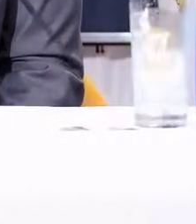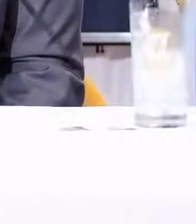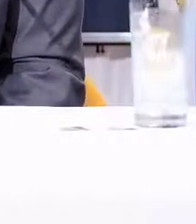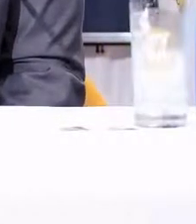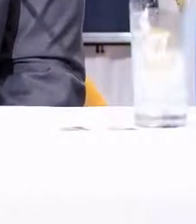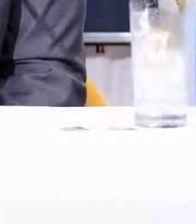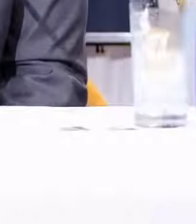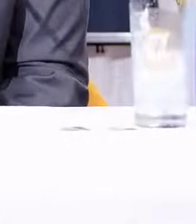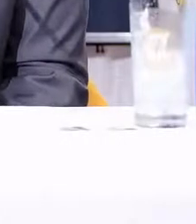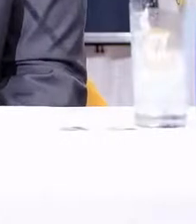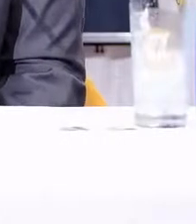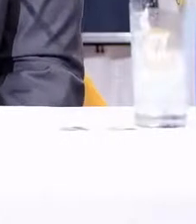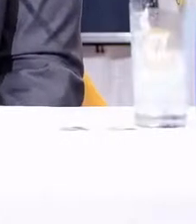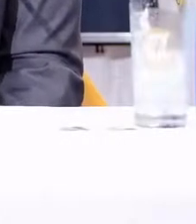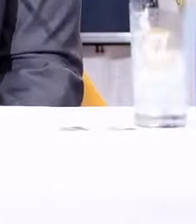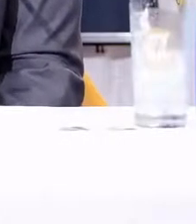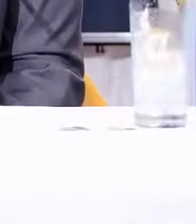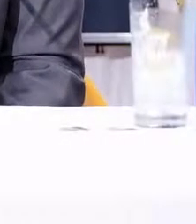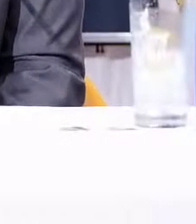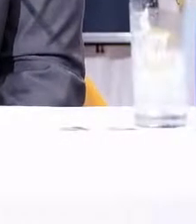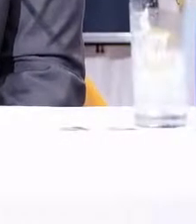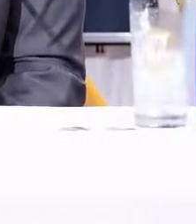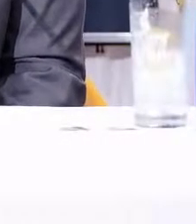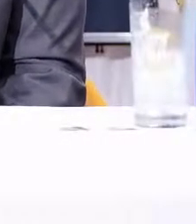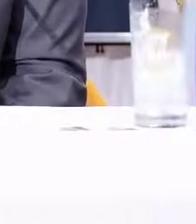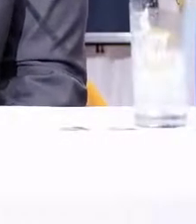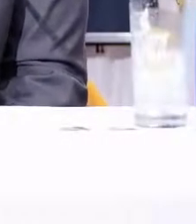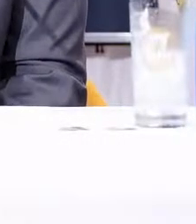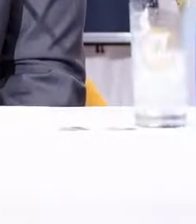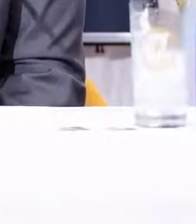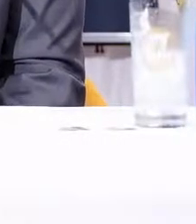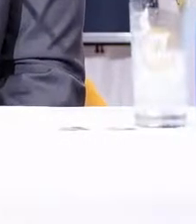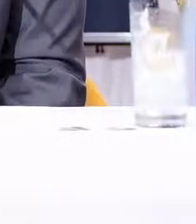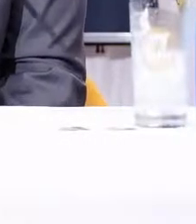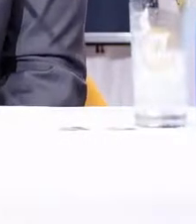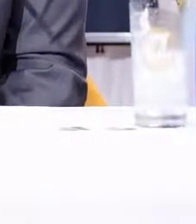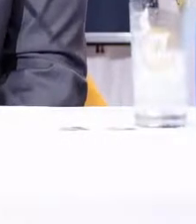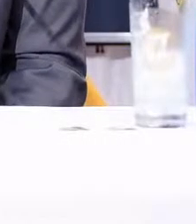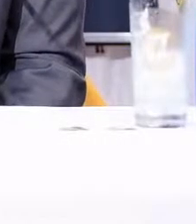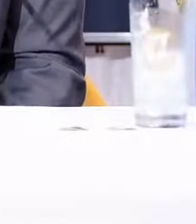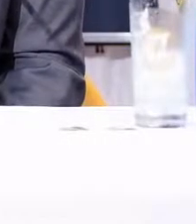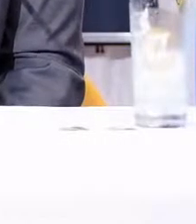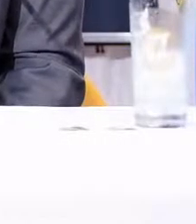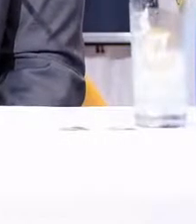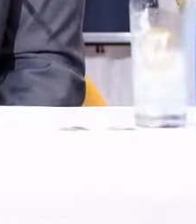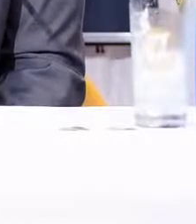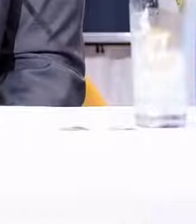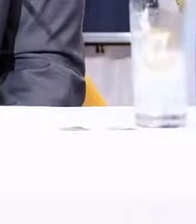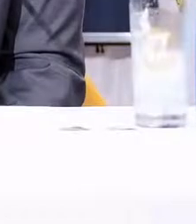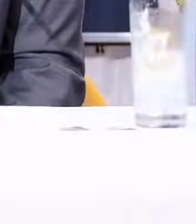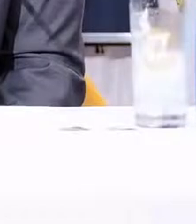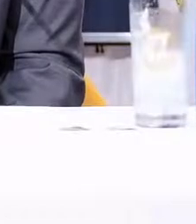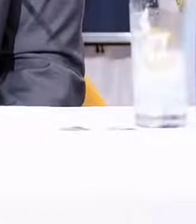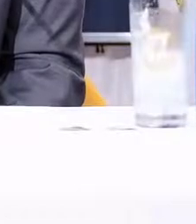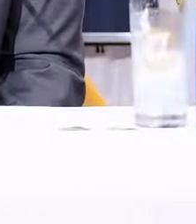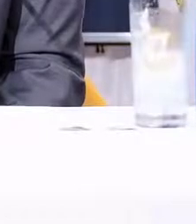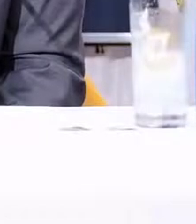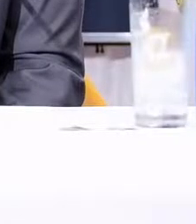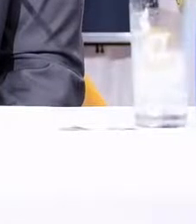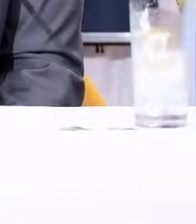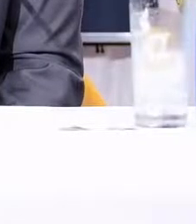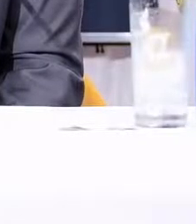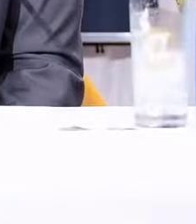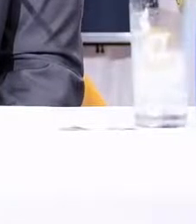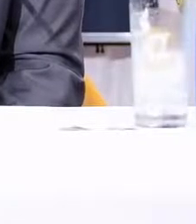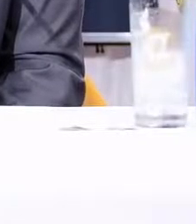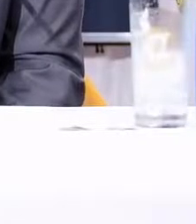You Virgin Islanders at home and abroad, I hope you're having a fantastic Monday. Today, we are going to give you an